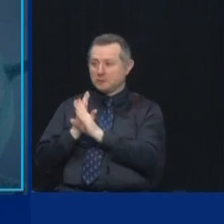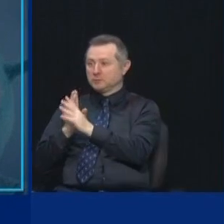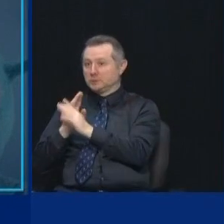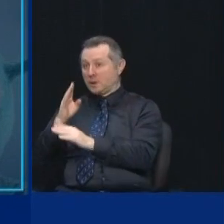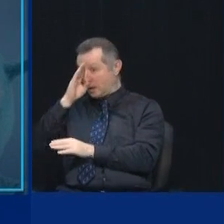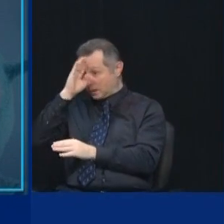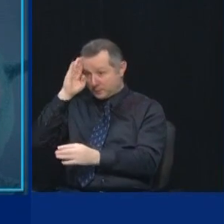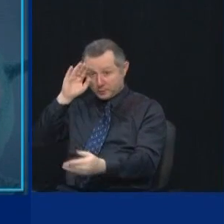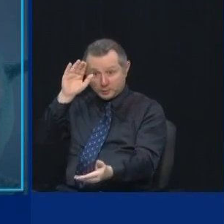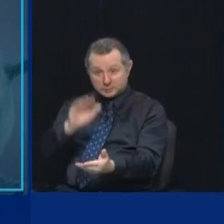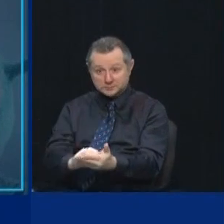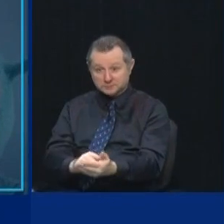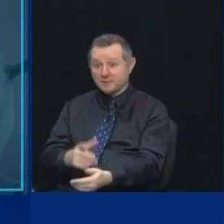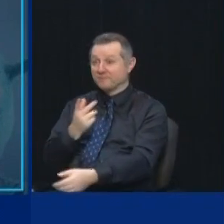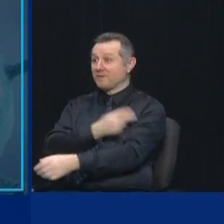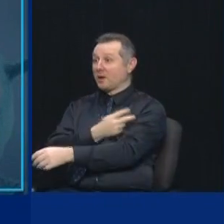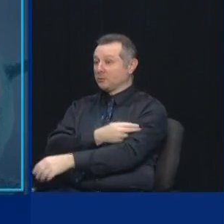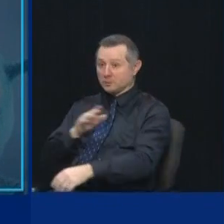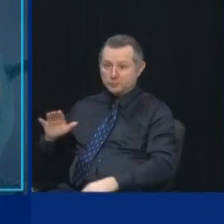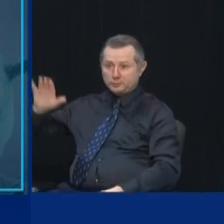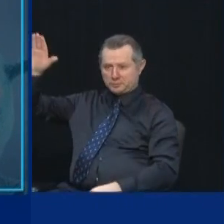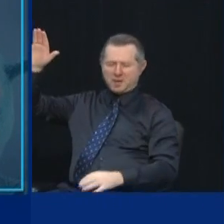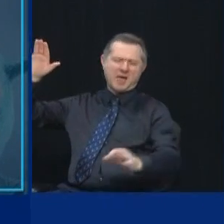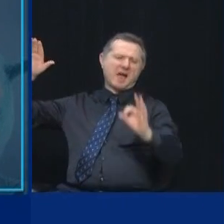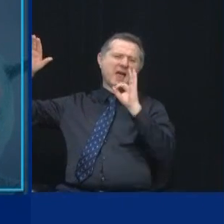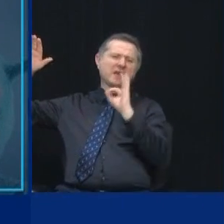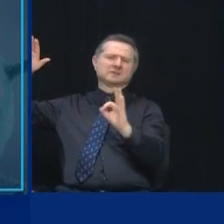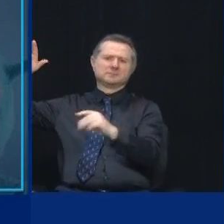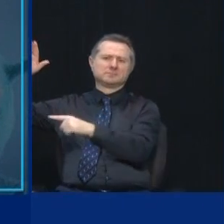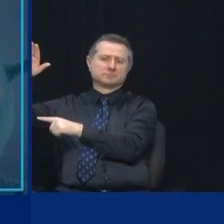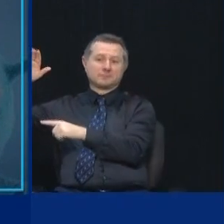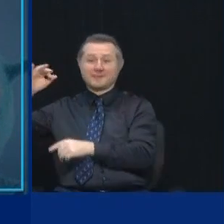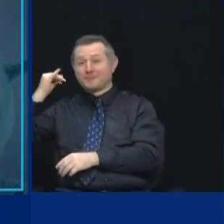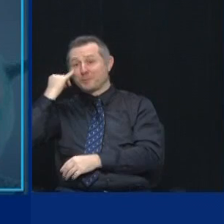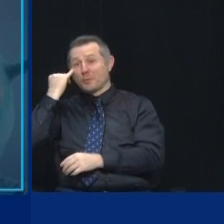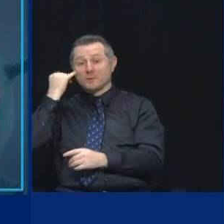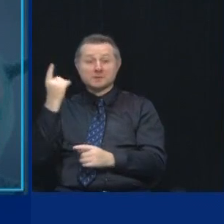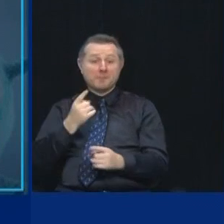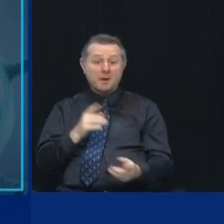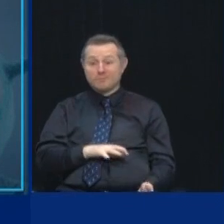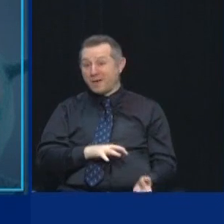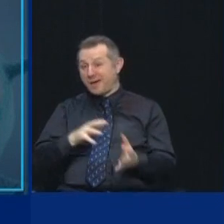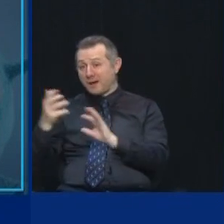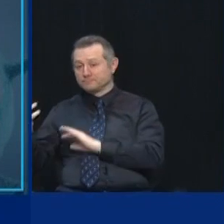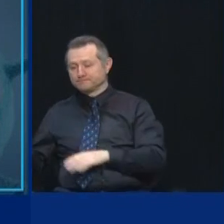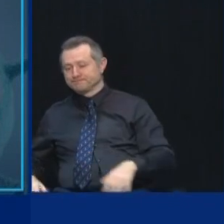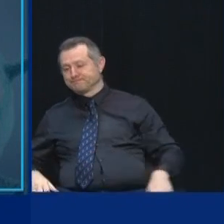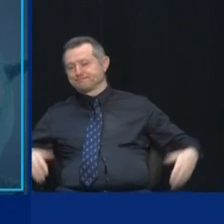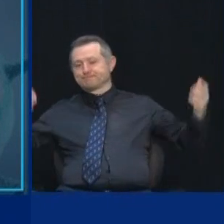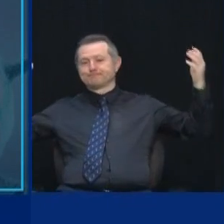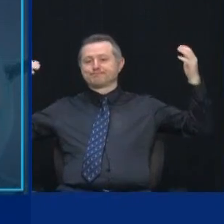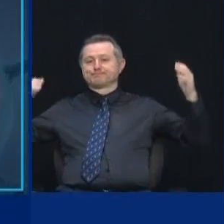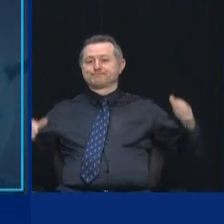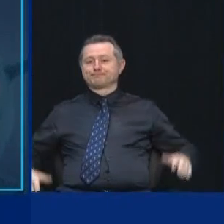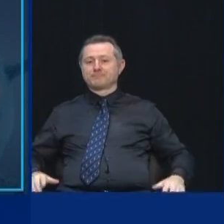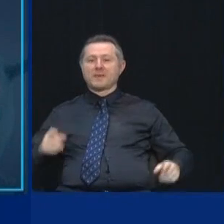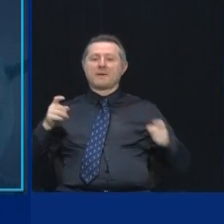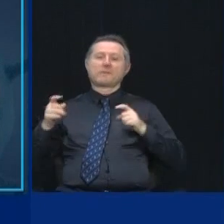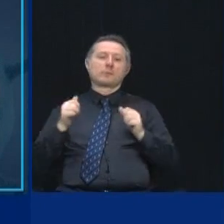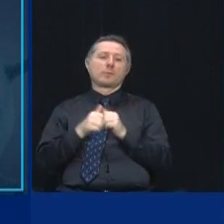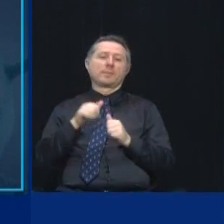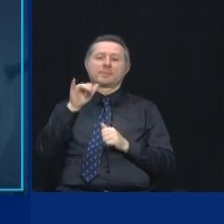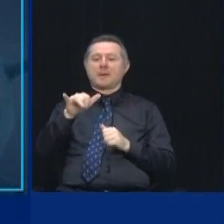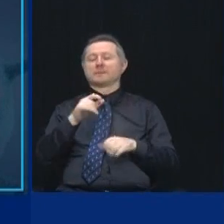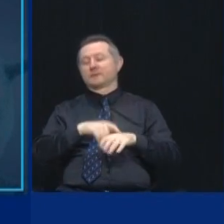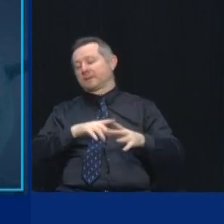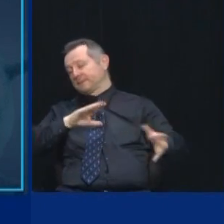in the right direction. Along with the capacity restrictions being lifted, last week the governor said the bar and restaurant curfew